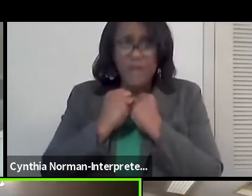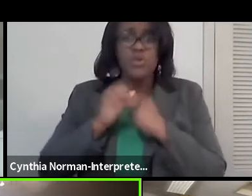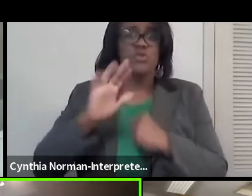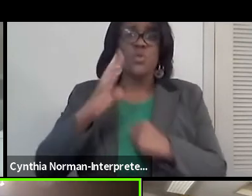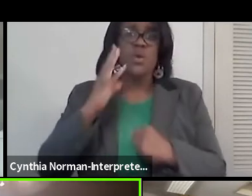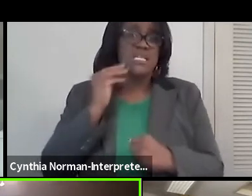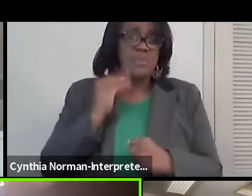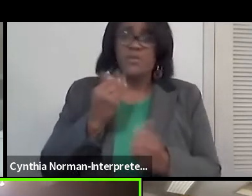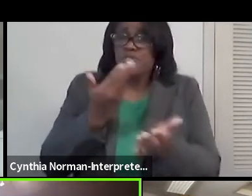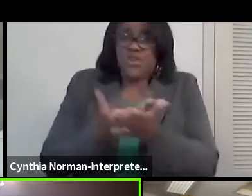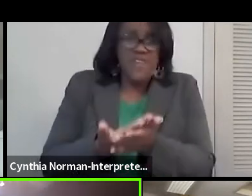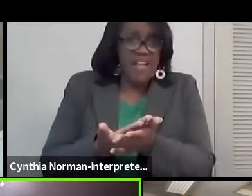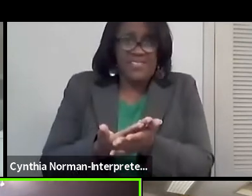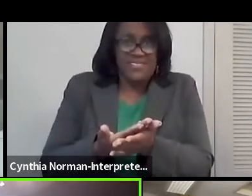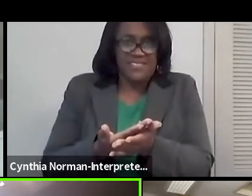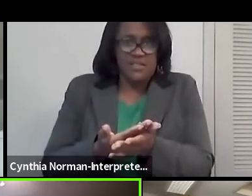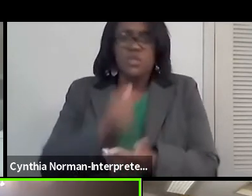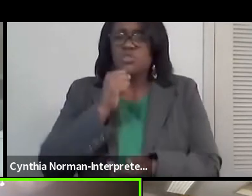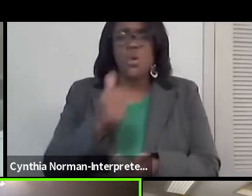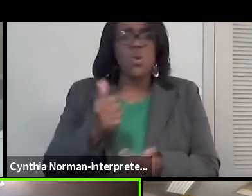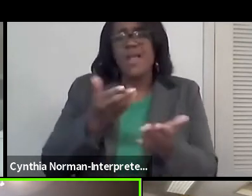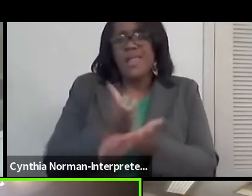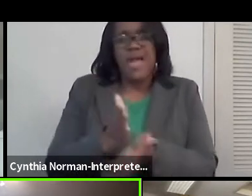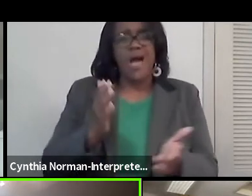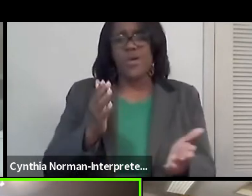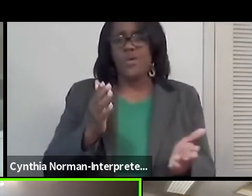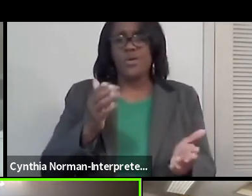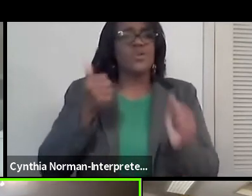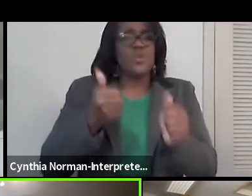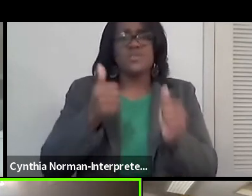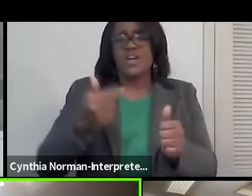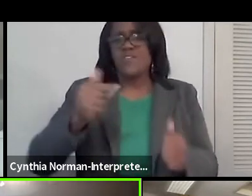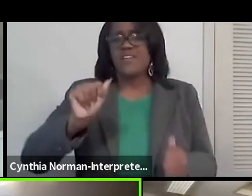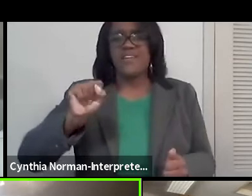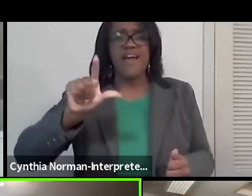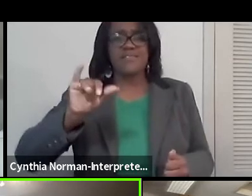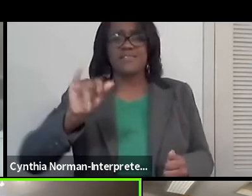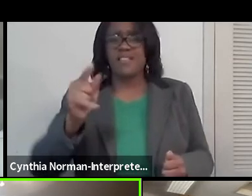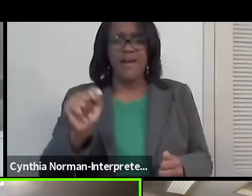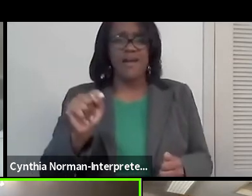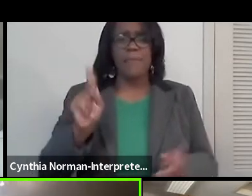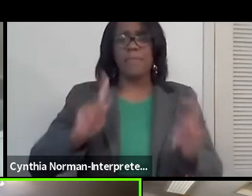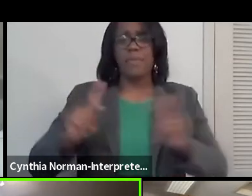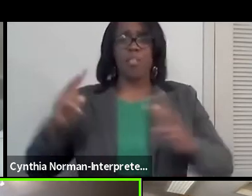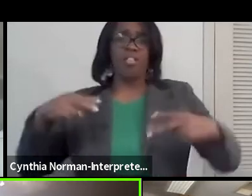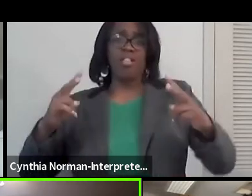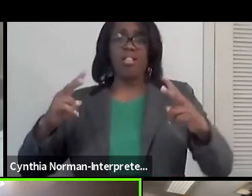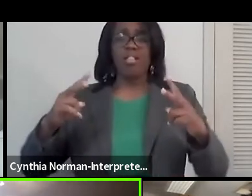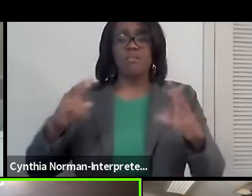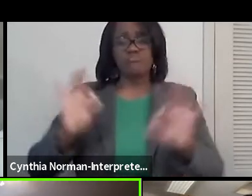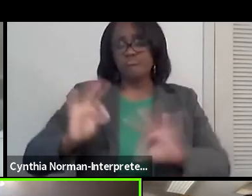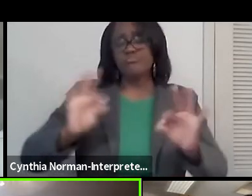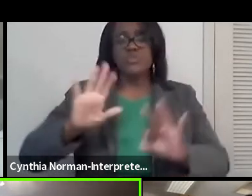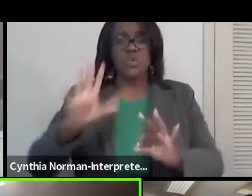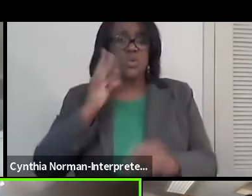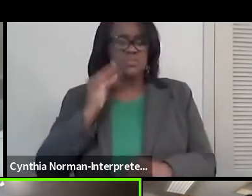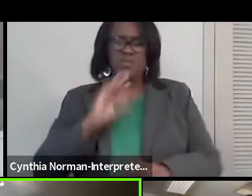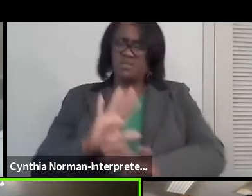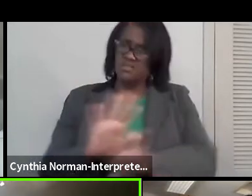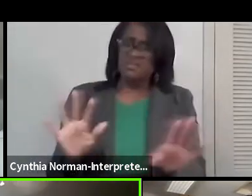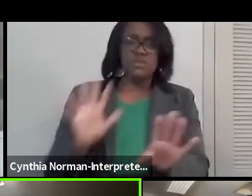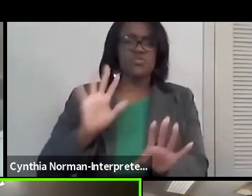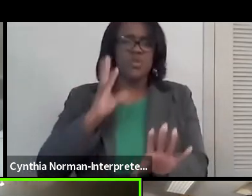to be gaslighted as far as when your experiences with inequality in STEM in